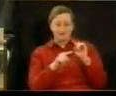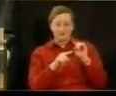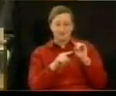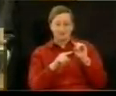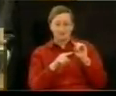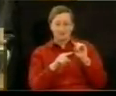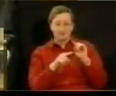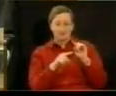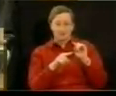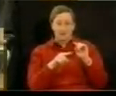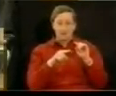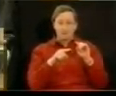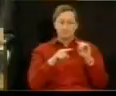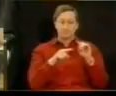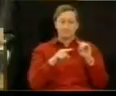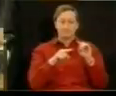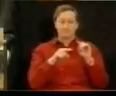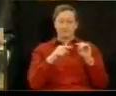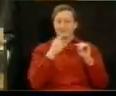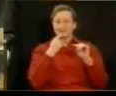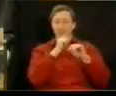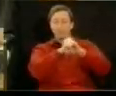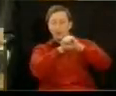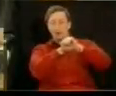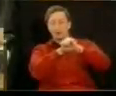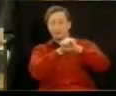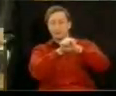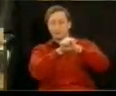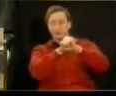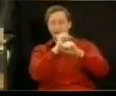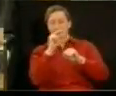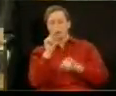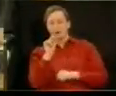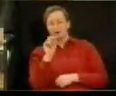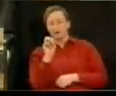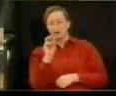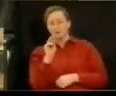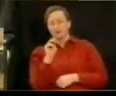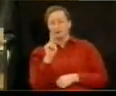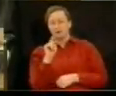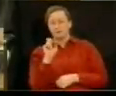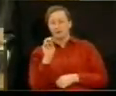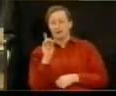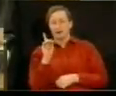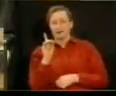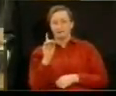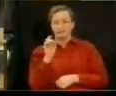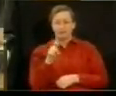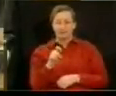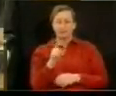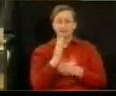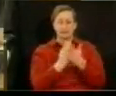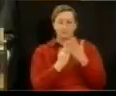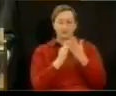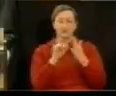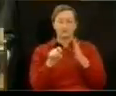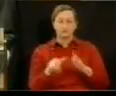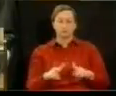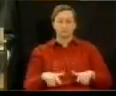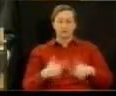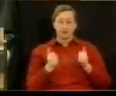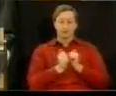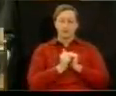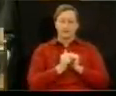nominated from the floor the day of the appointments. I recognize that. That is just something we'll have to live with in the state law, but we